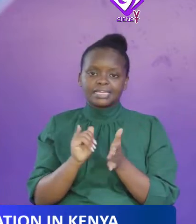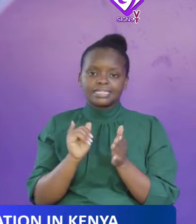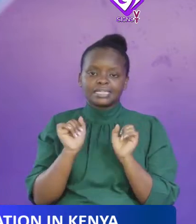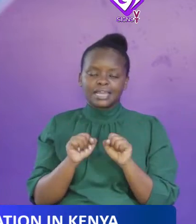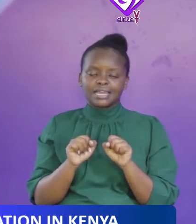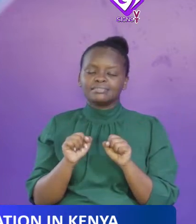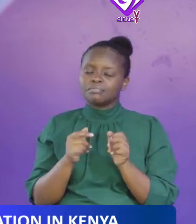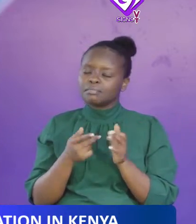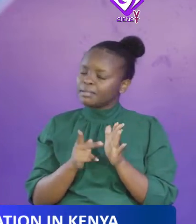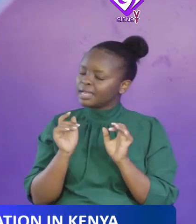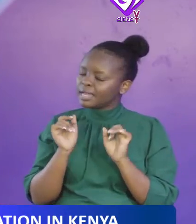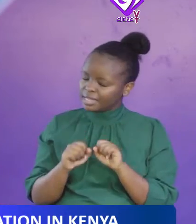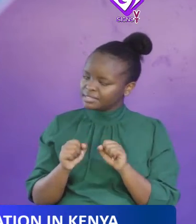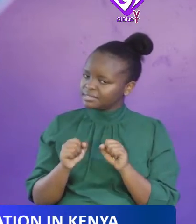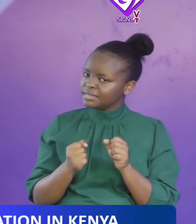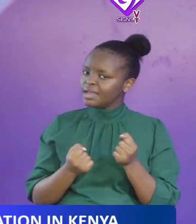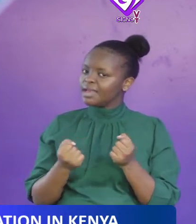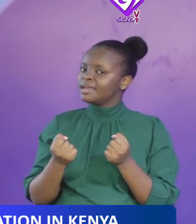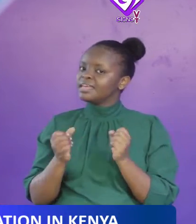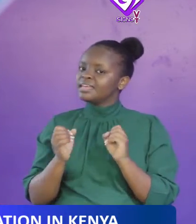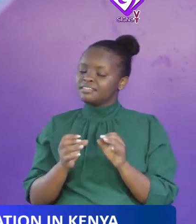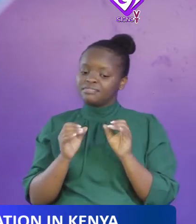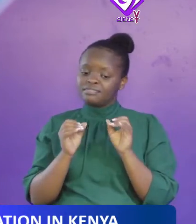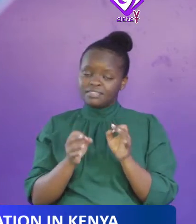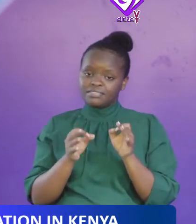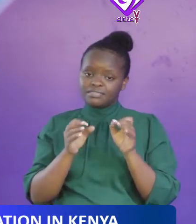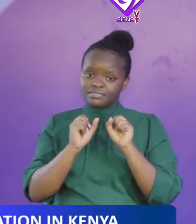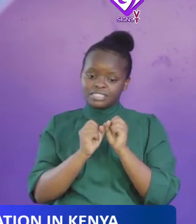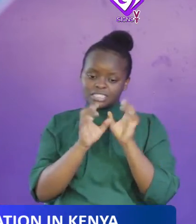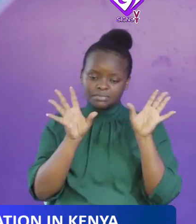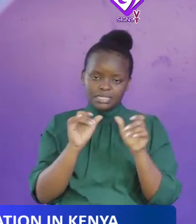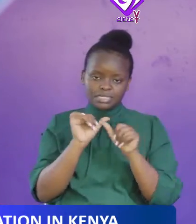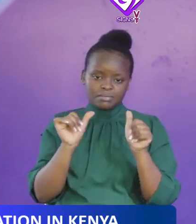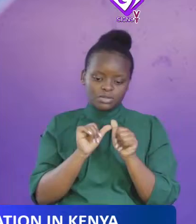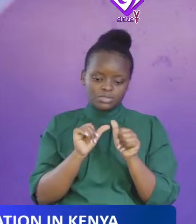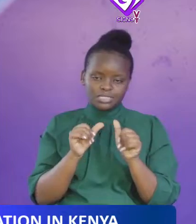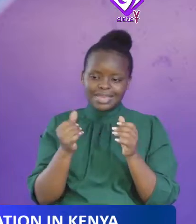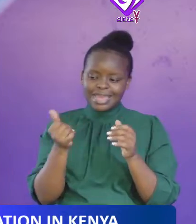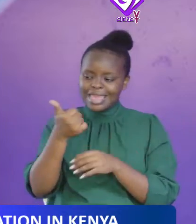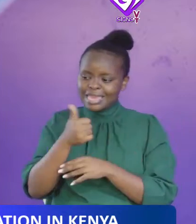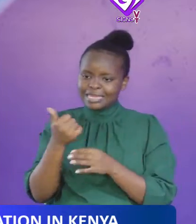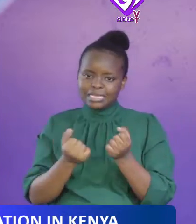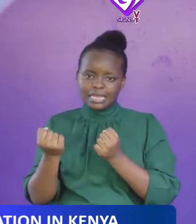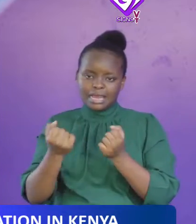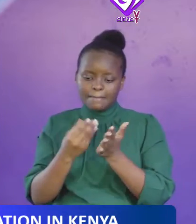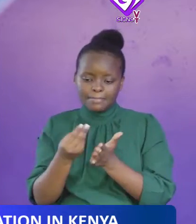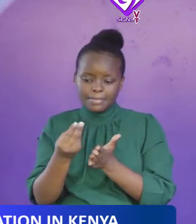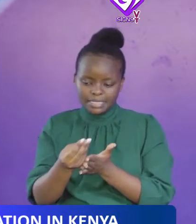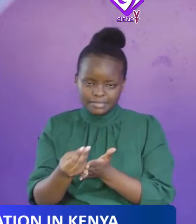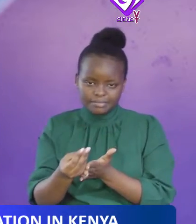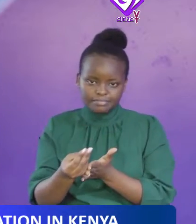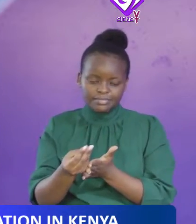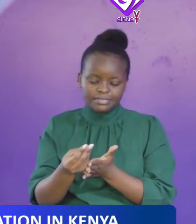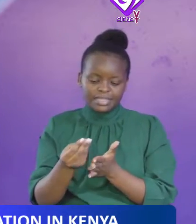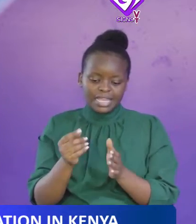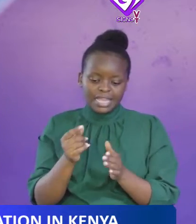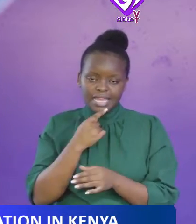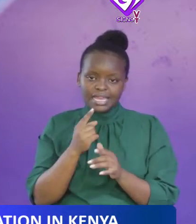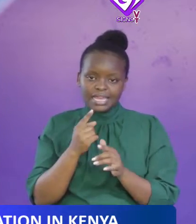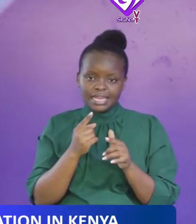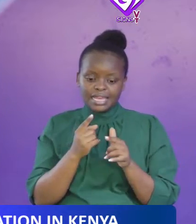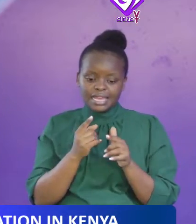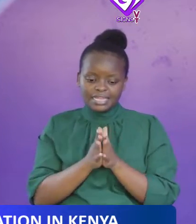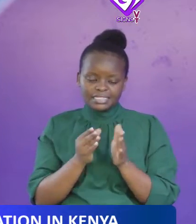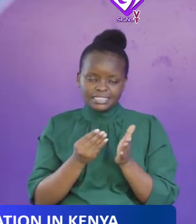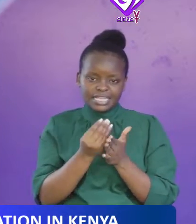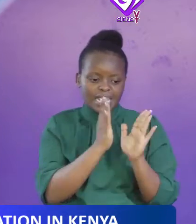even buying a car. If you're transparent about the deal of any car, and and the dealer tells you that this car